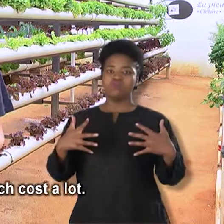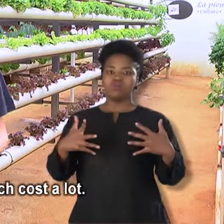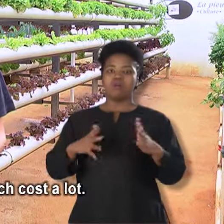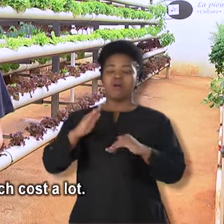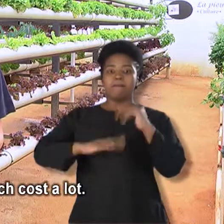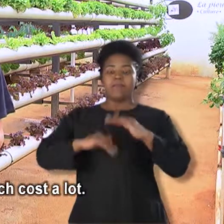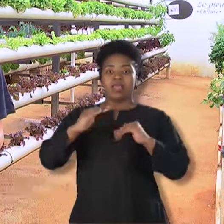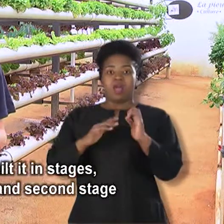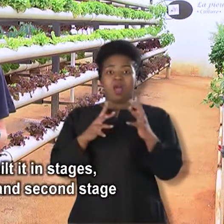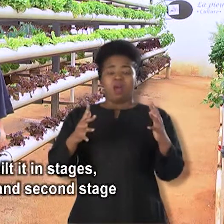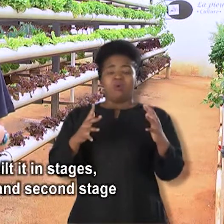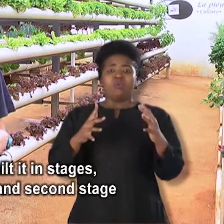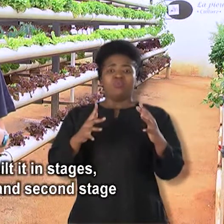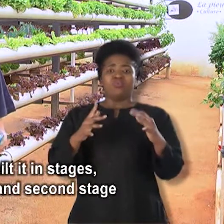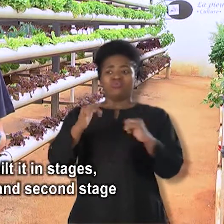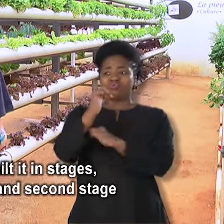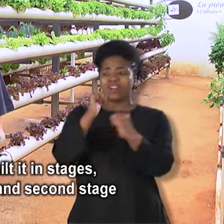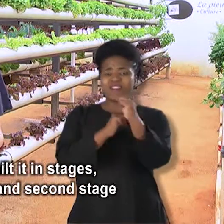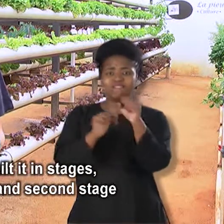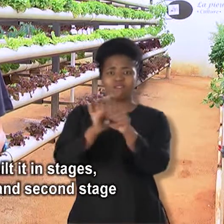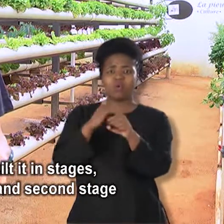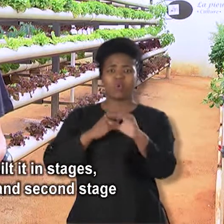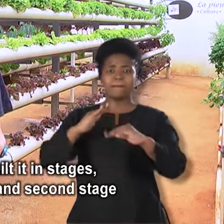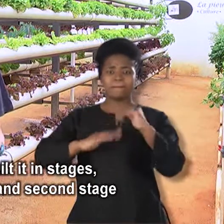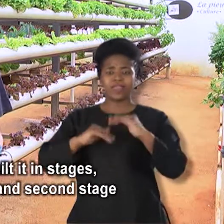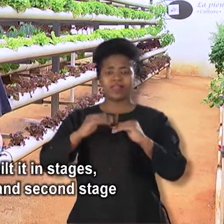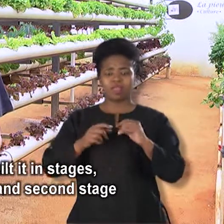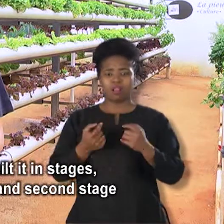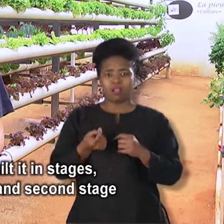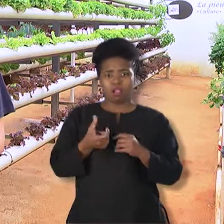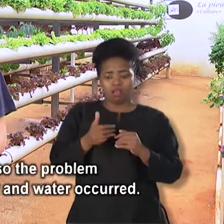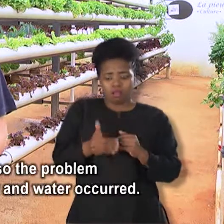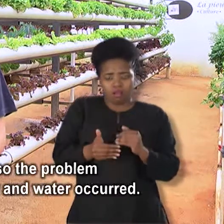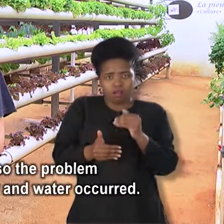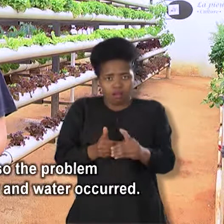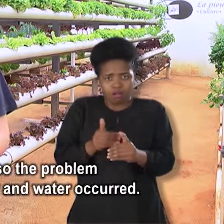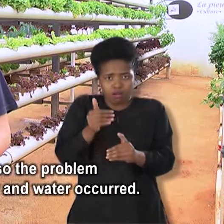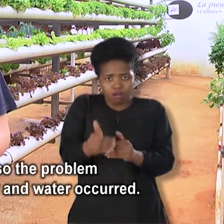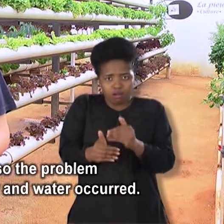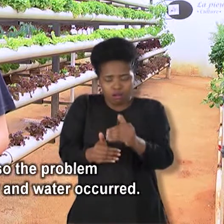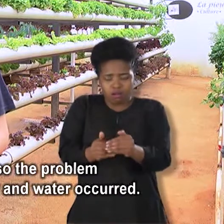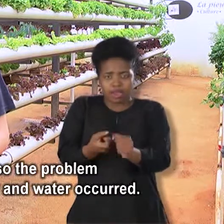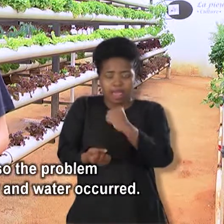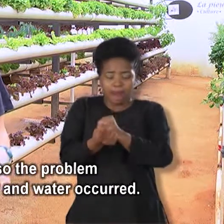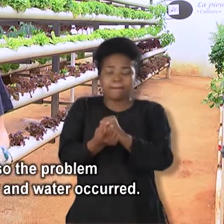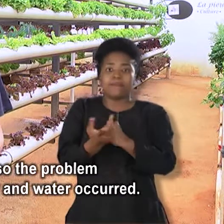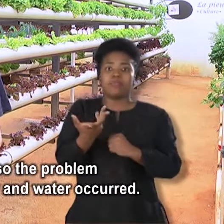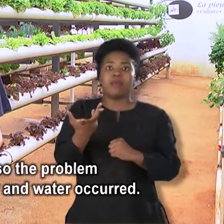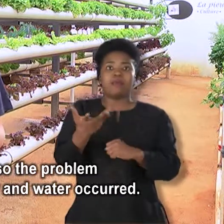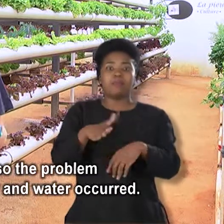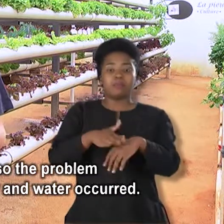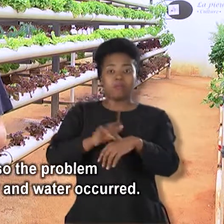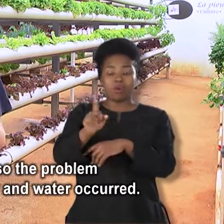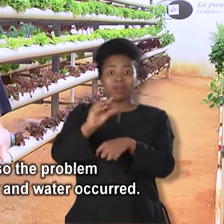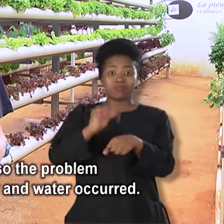and it cost a lot. So we had to build it in stages. So the first stage and second stage. And then also the problem